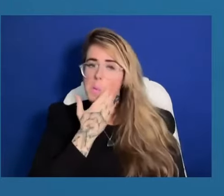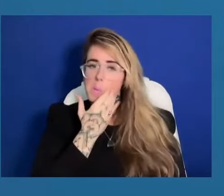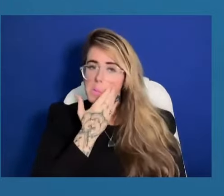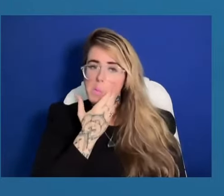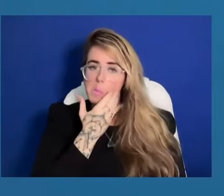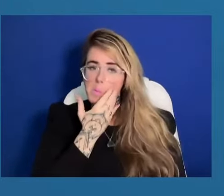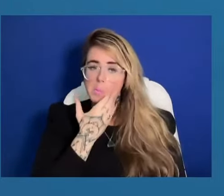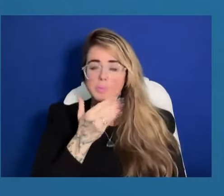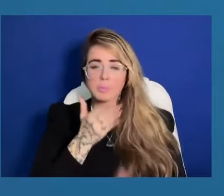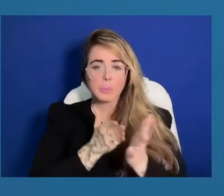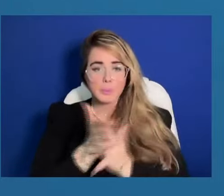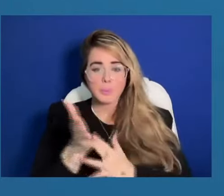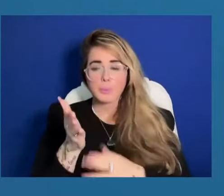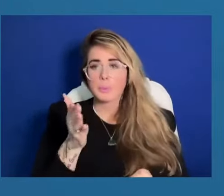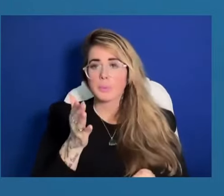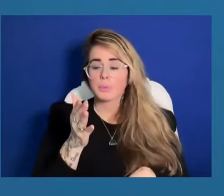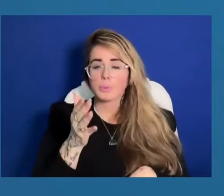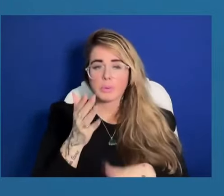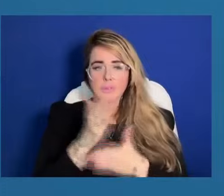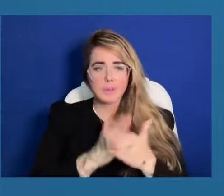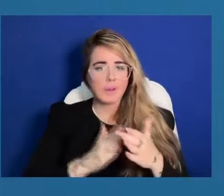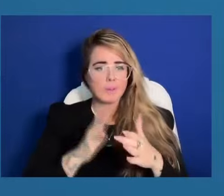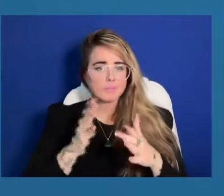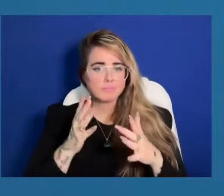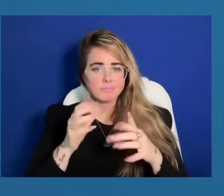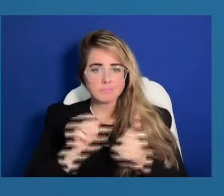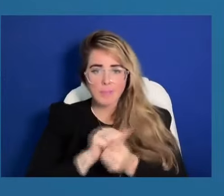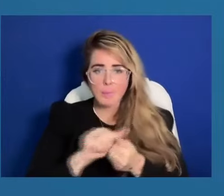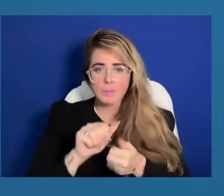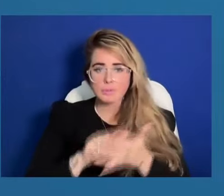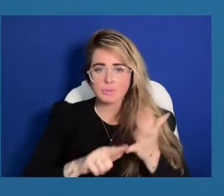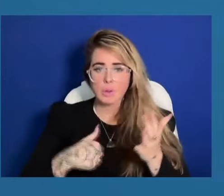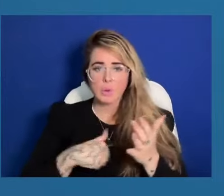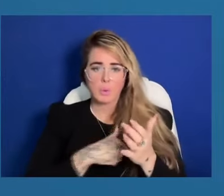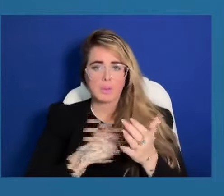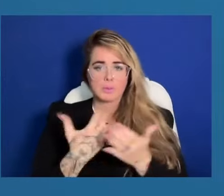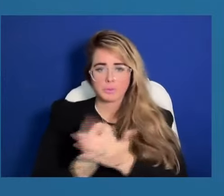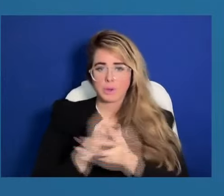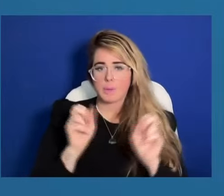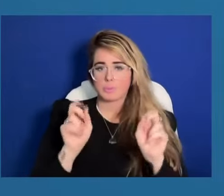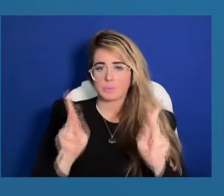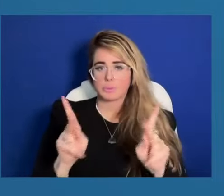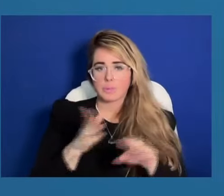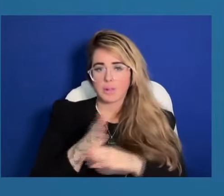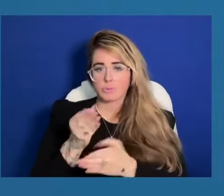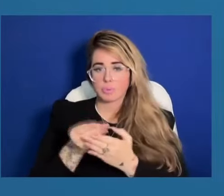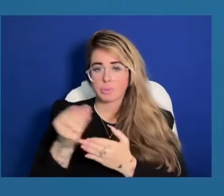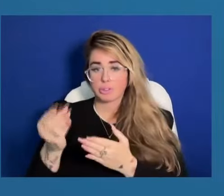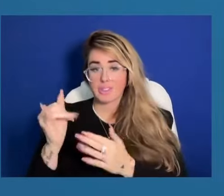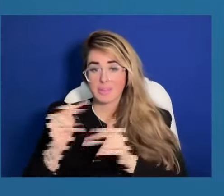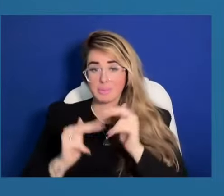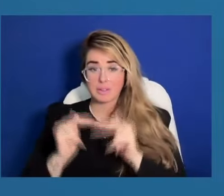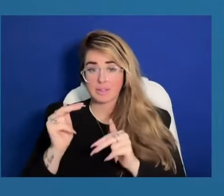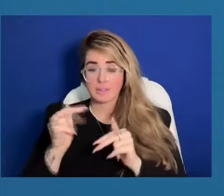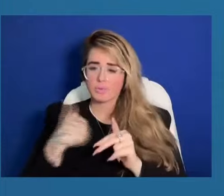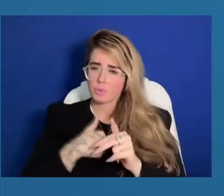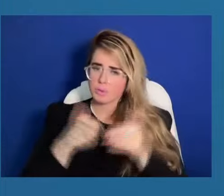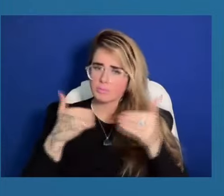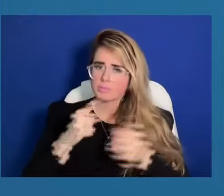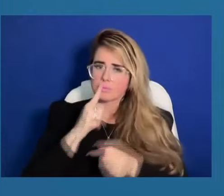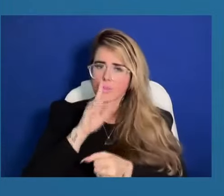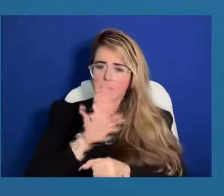And through wear and tear, we took the opportunity after purchasing that building and made a commitment